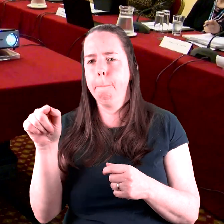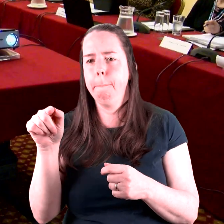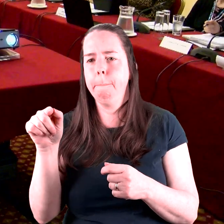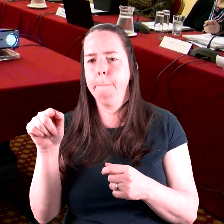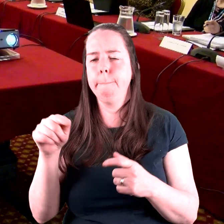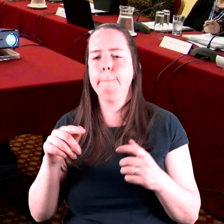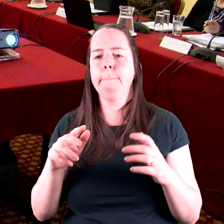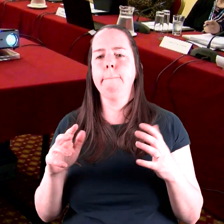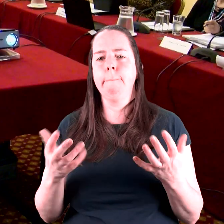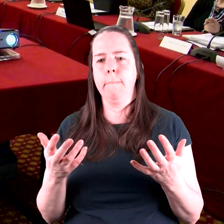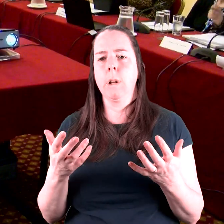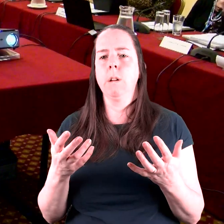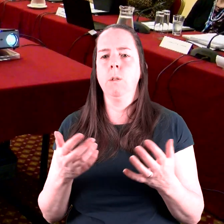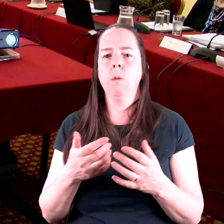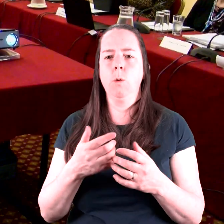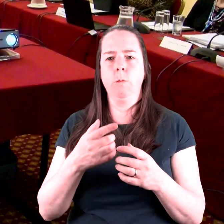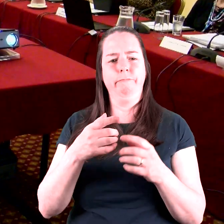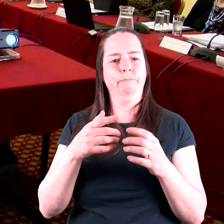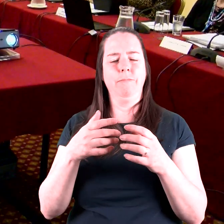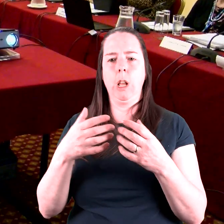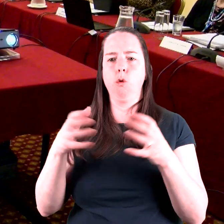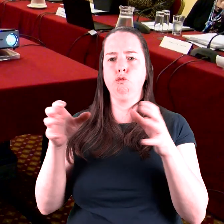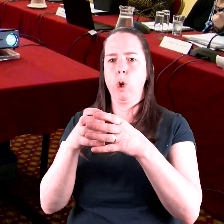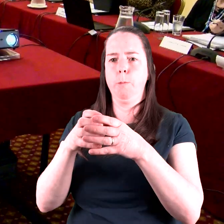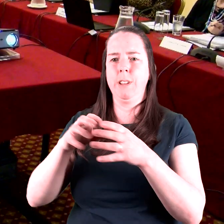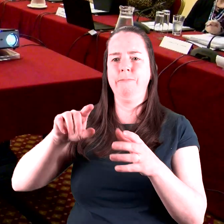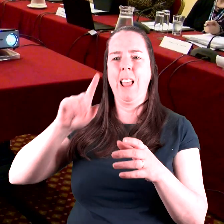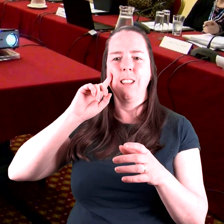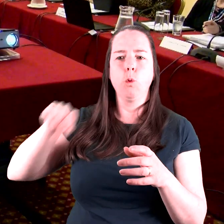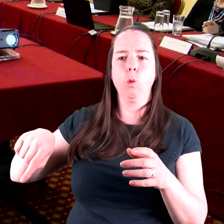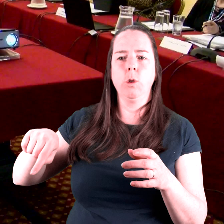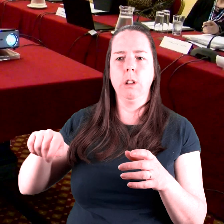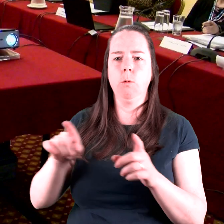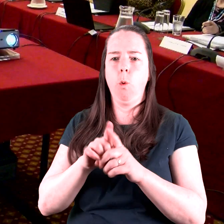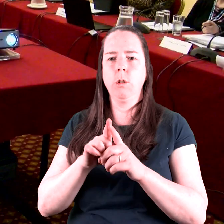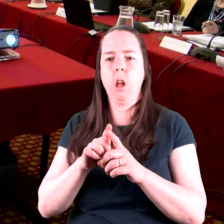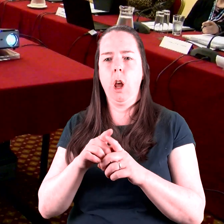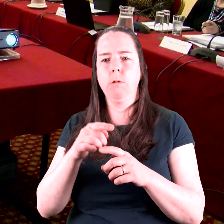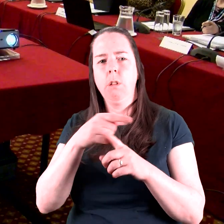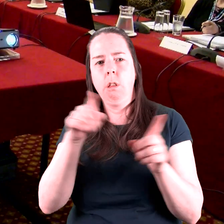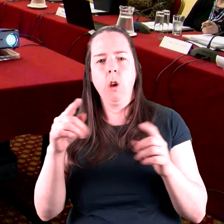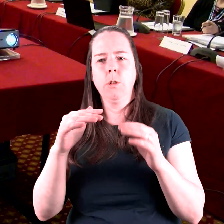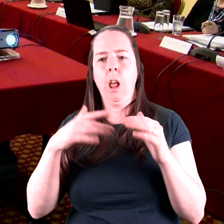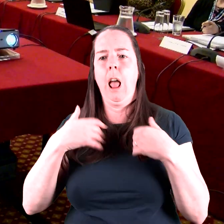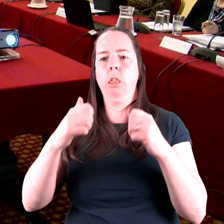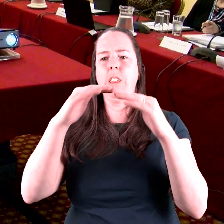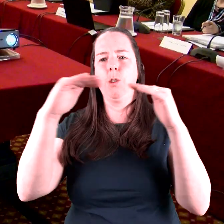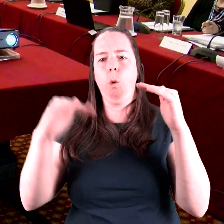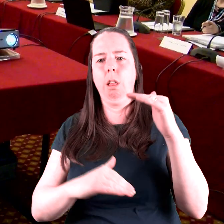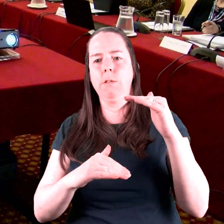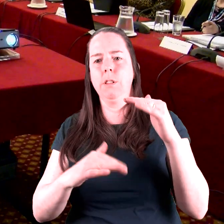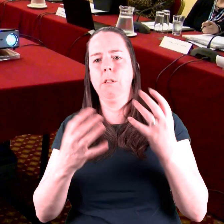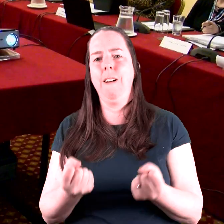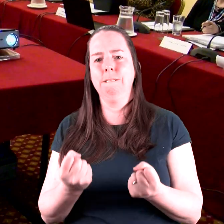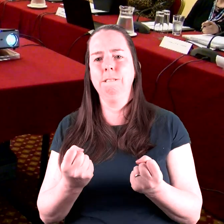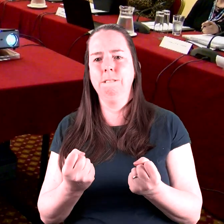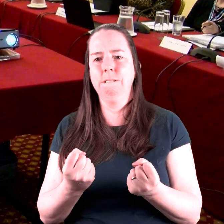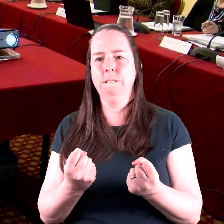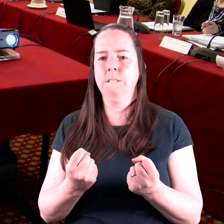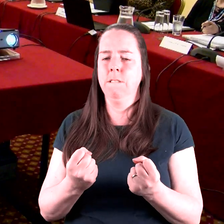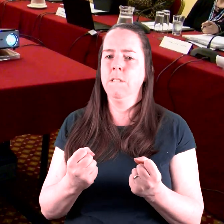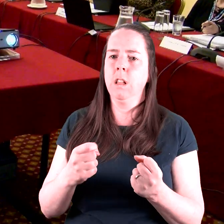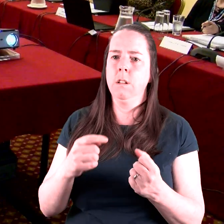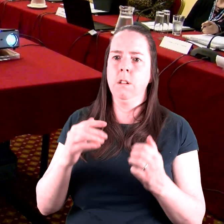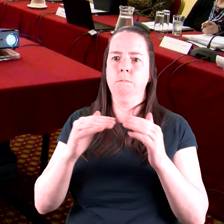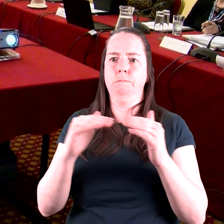who are our most excluded groups, and also those who have who experience health inequalities